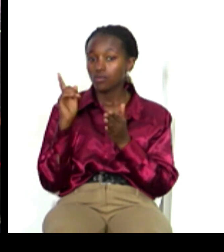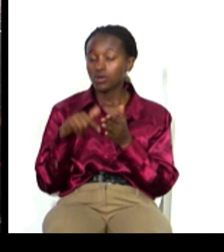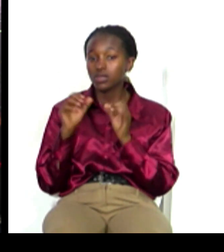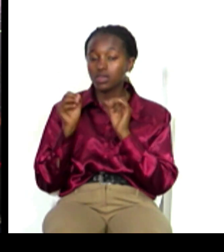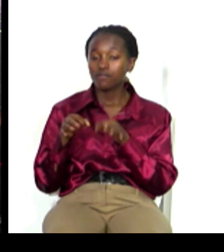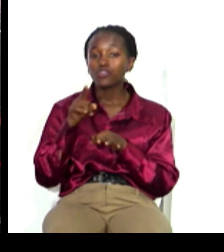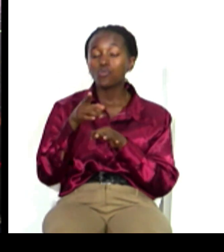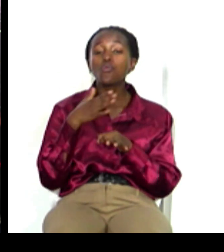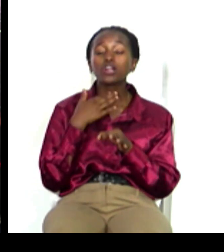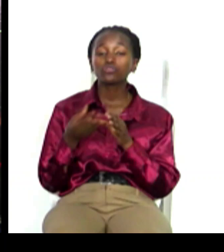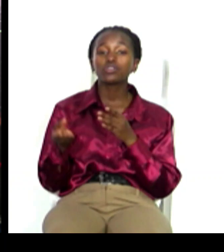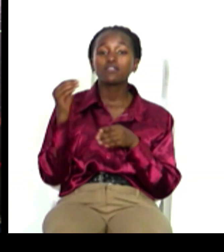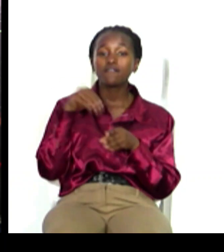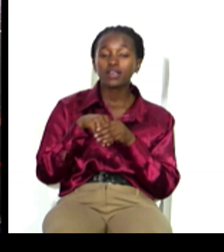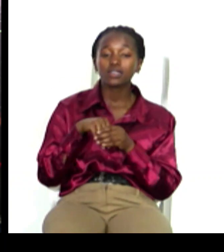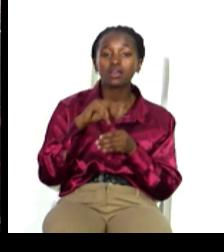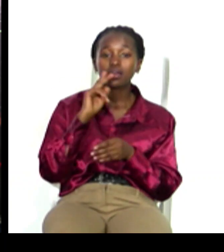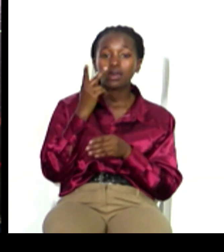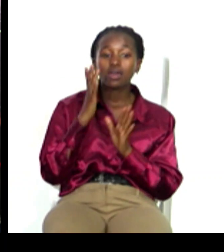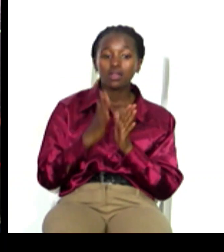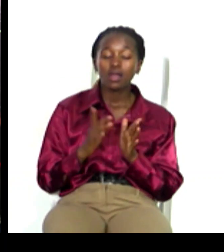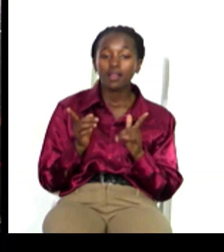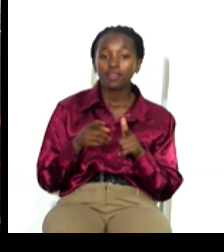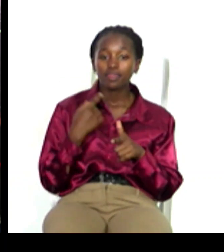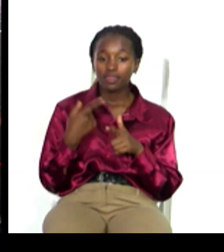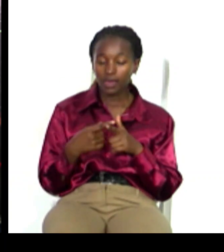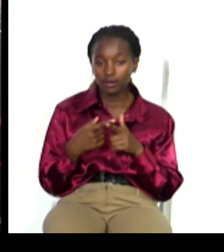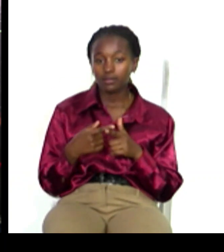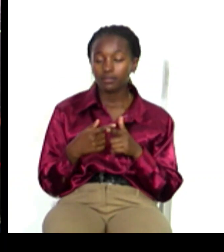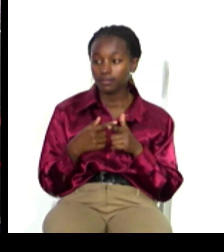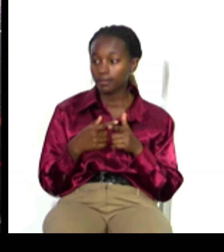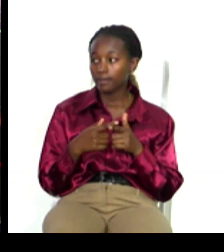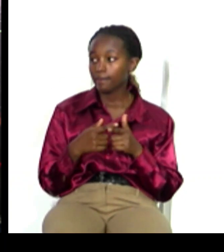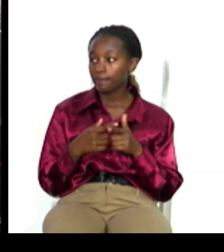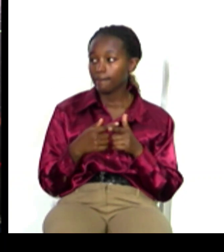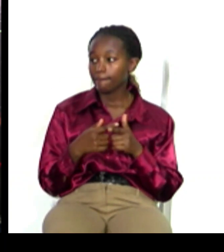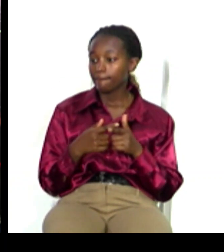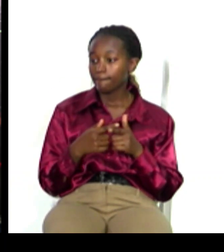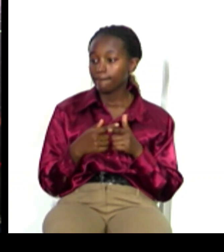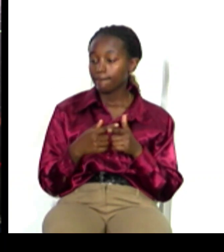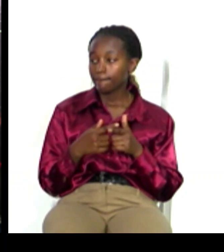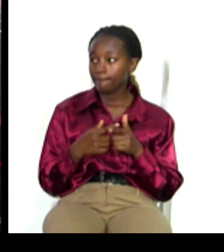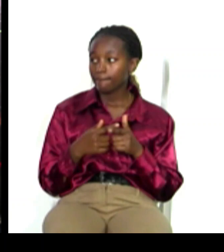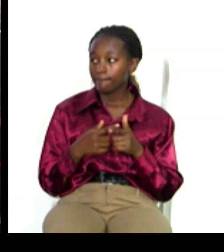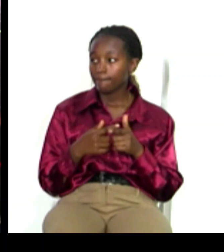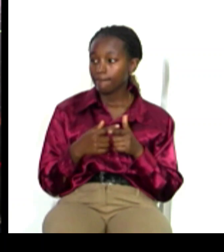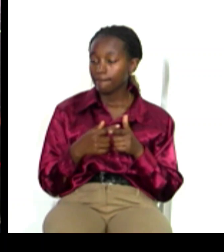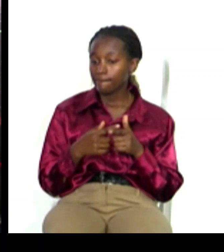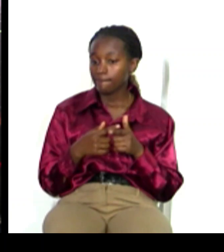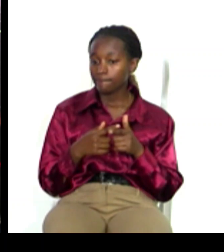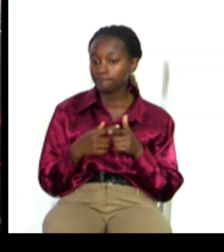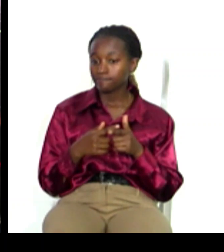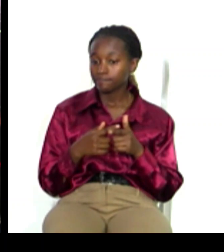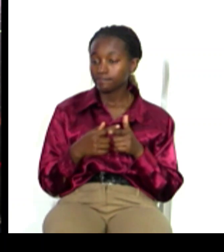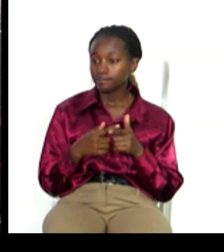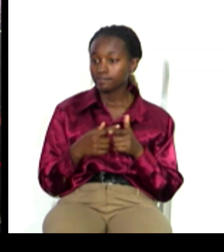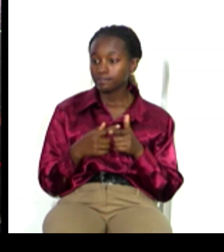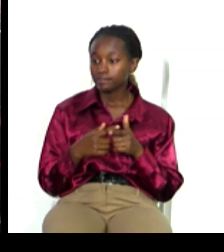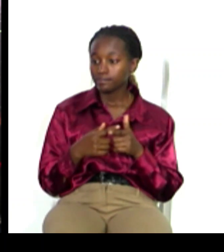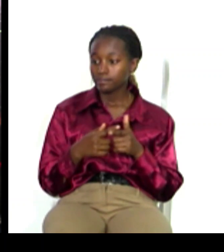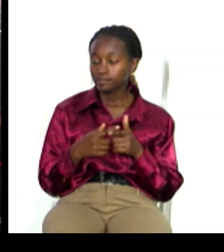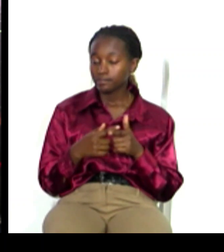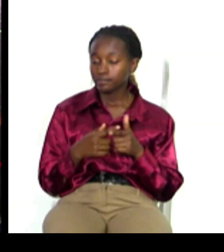and you want to invest in Kenya, Yeah. remember that you are a foreigner. The time of the former president, that was Uhuru, the tax